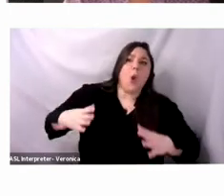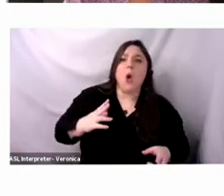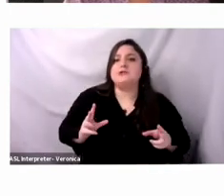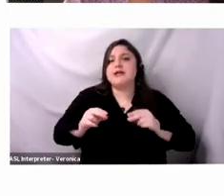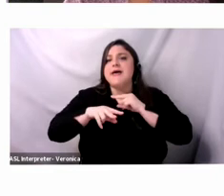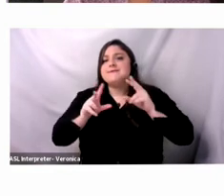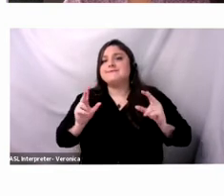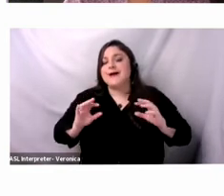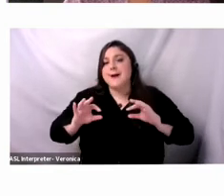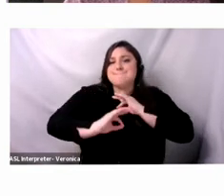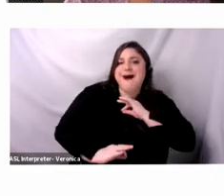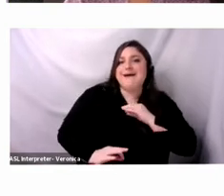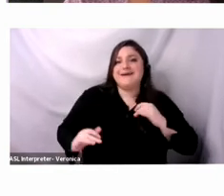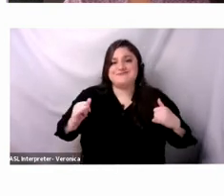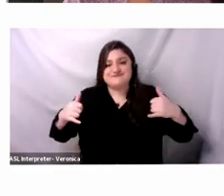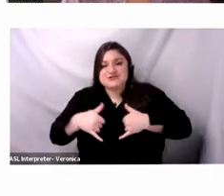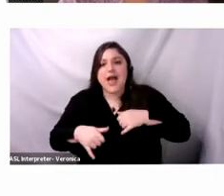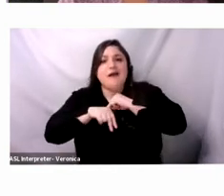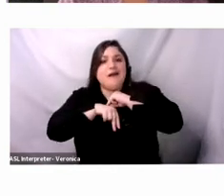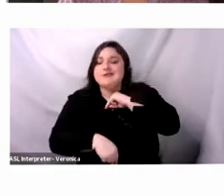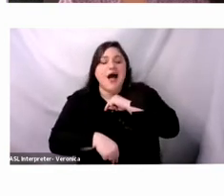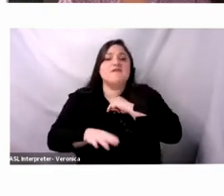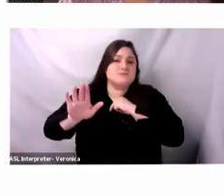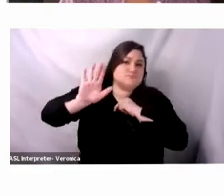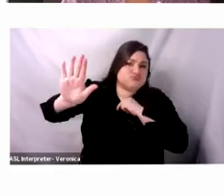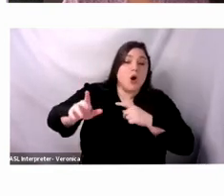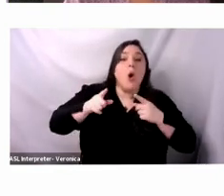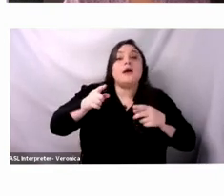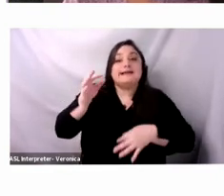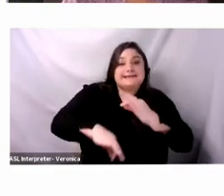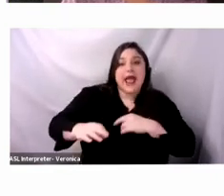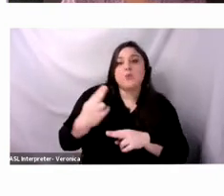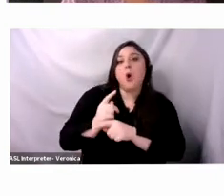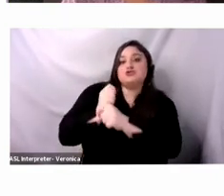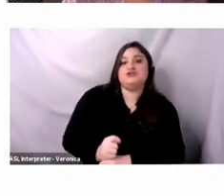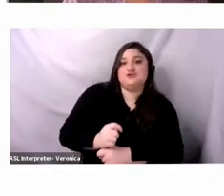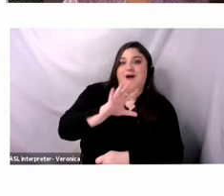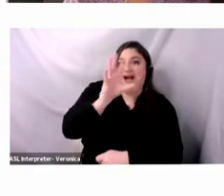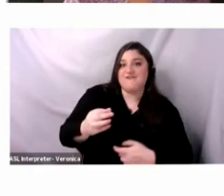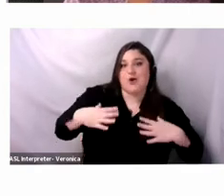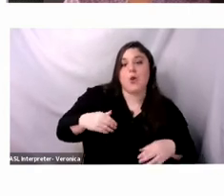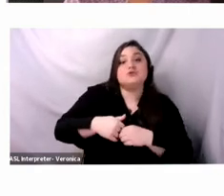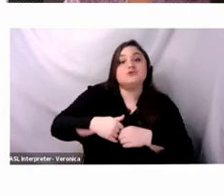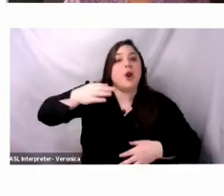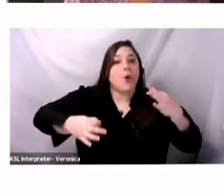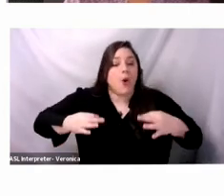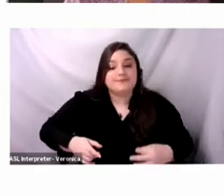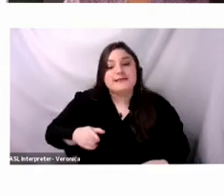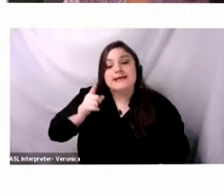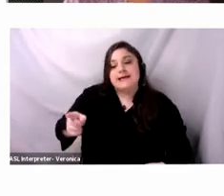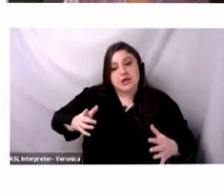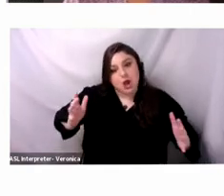traditional African cloth in court. Seichi did more than lose a suit. He wrote plays encouraging people to rebel against